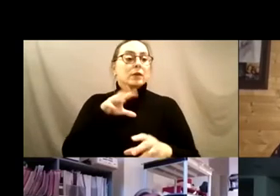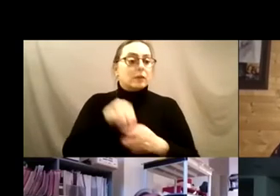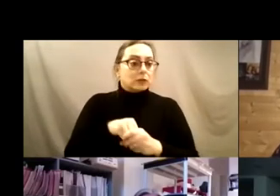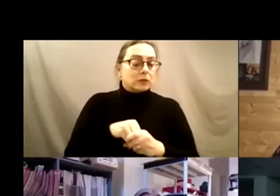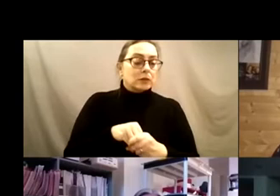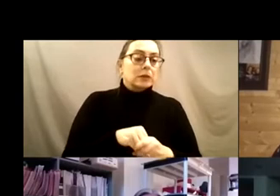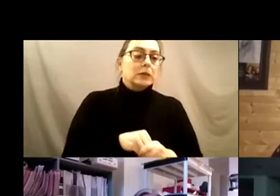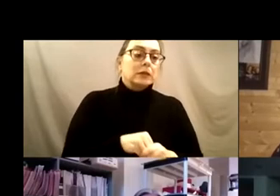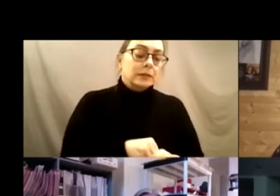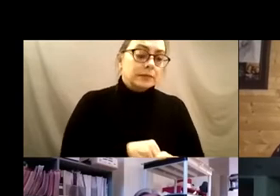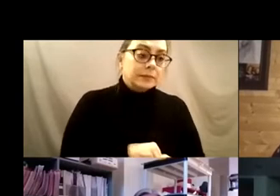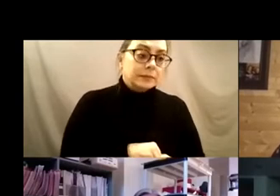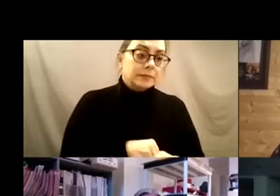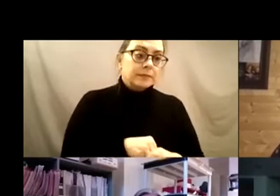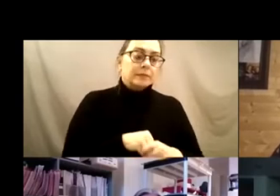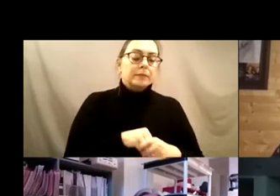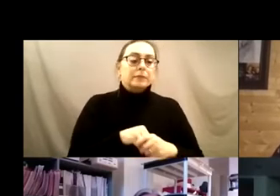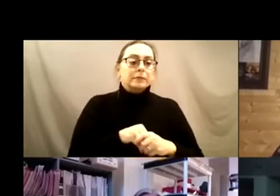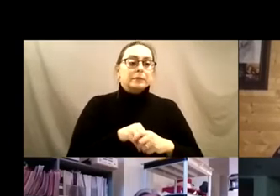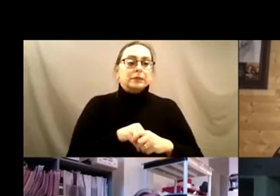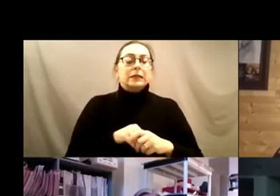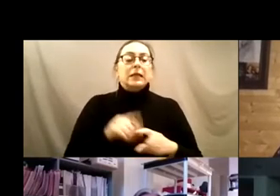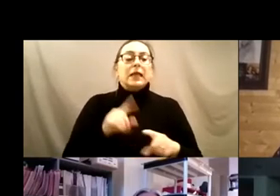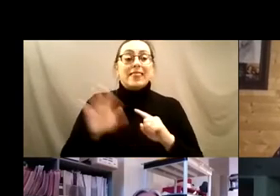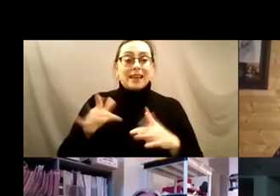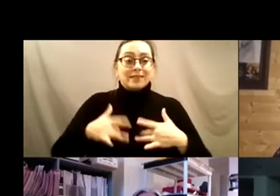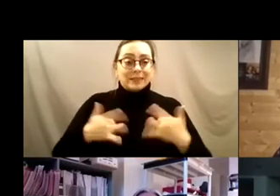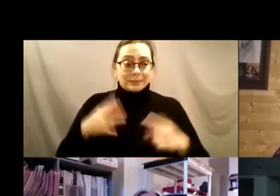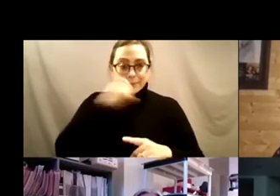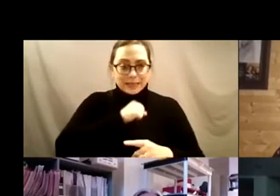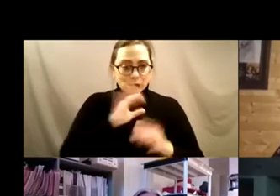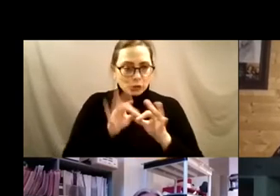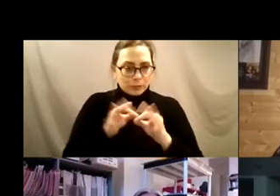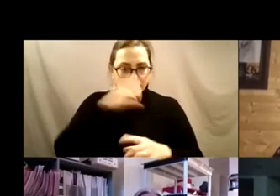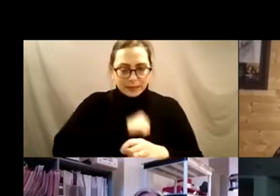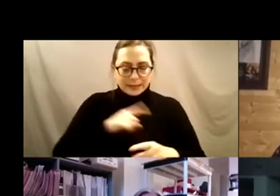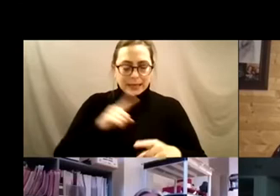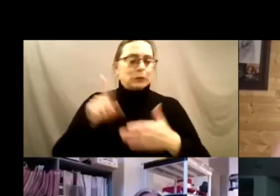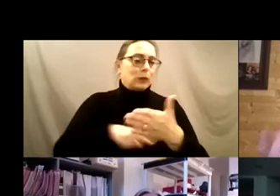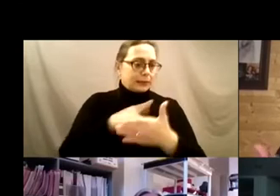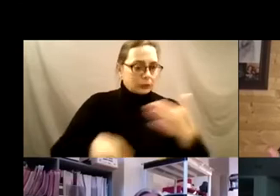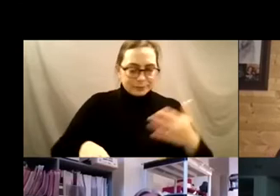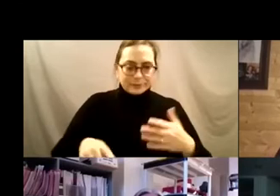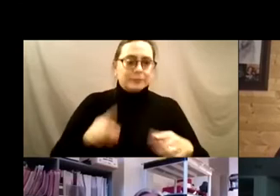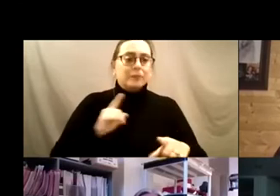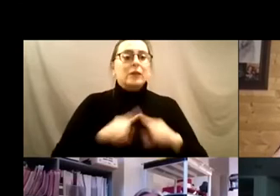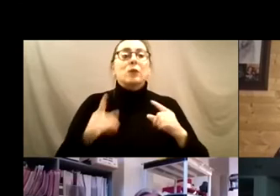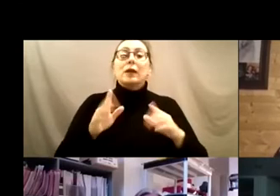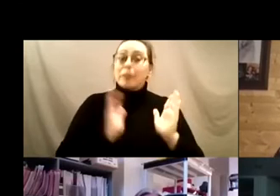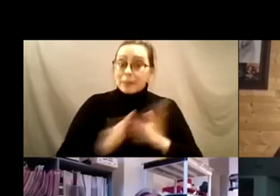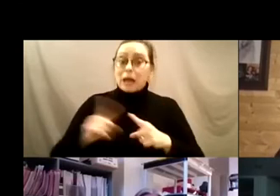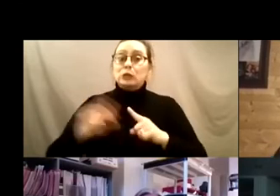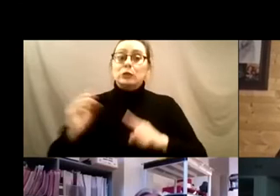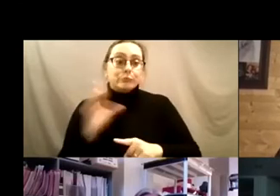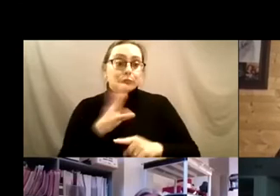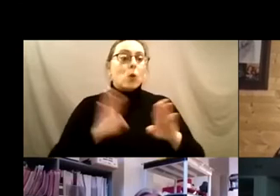Blanche, and unfortunately we had to cancel as a result of COVID-19. We were going to project the artwork and have a little bit of an